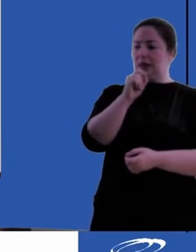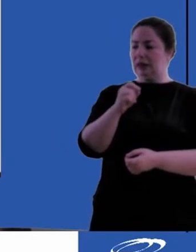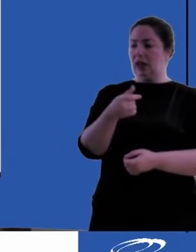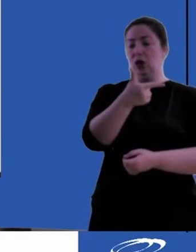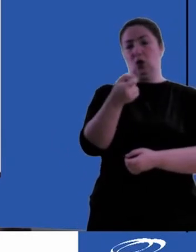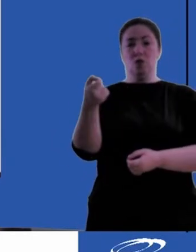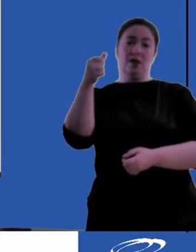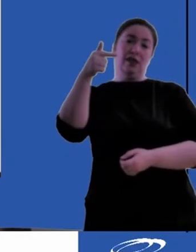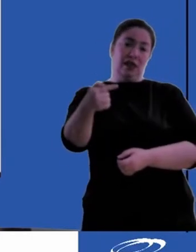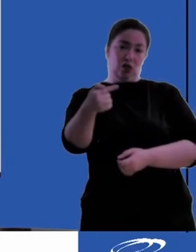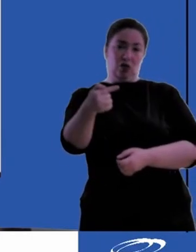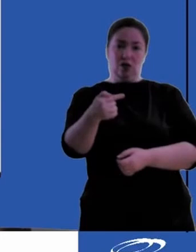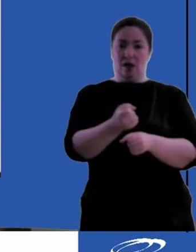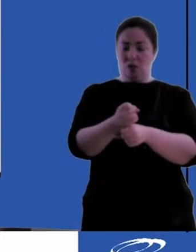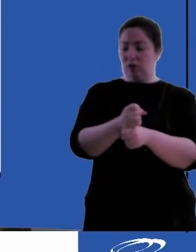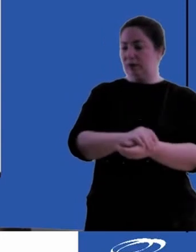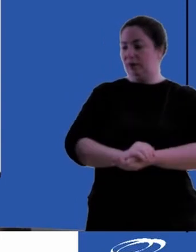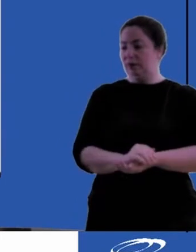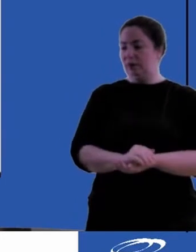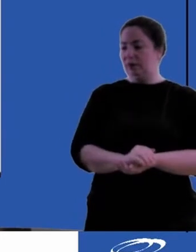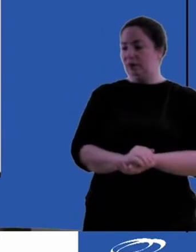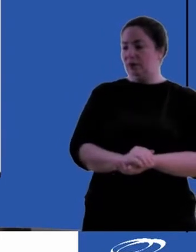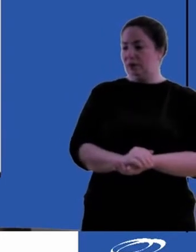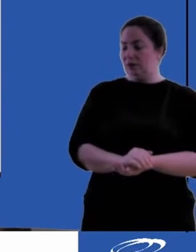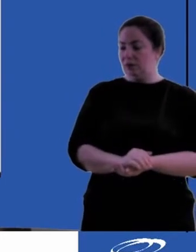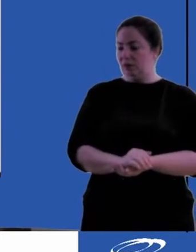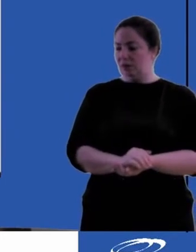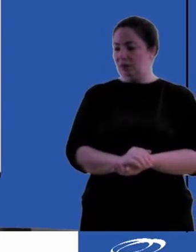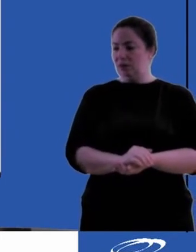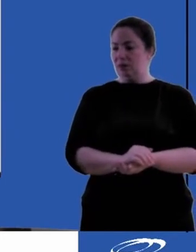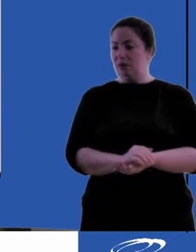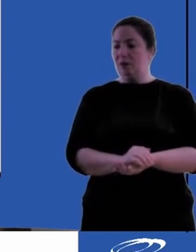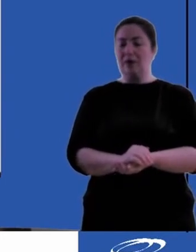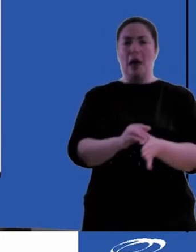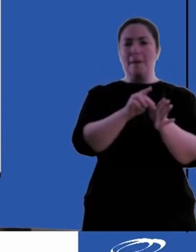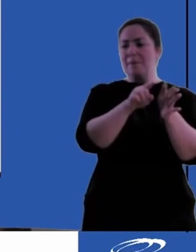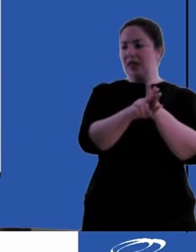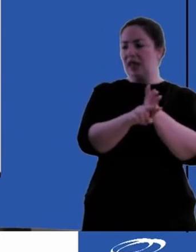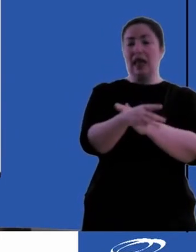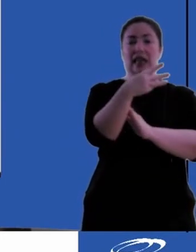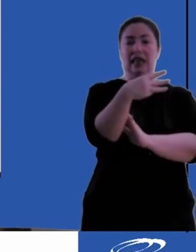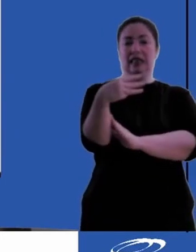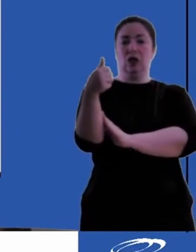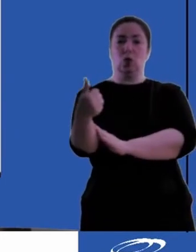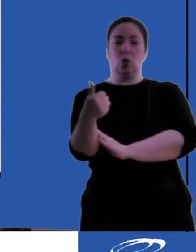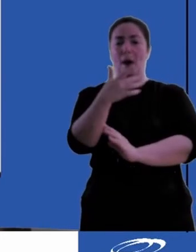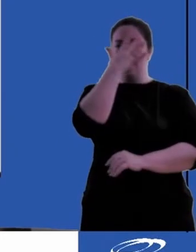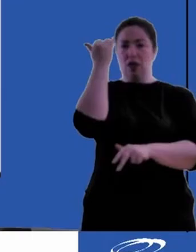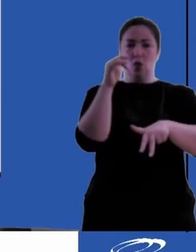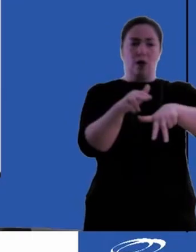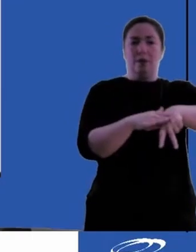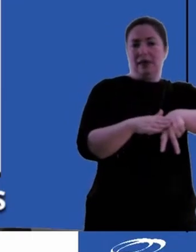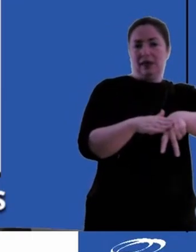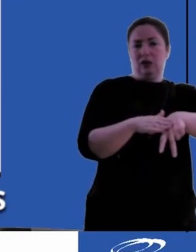2007. We looked at a total of 331 patients resected implants. And we